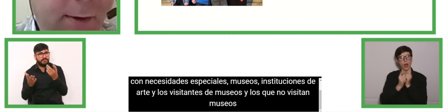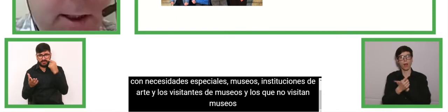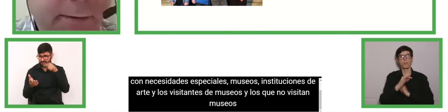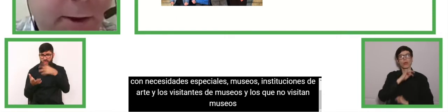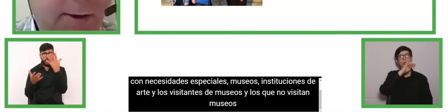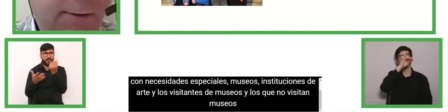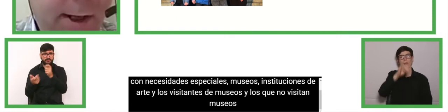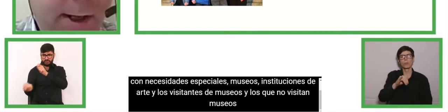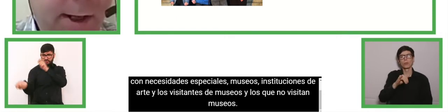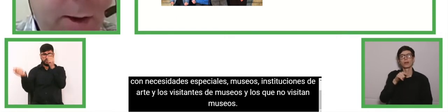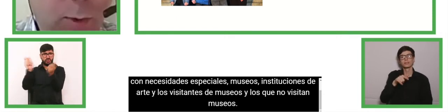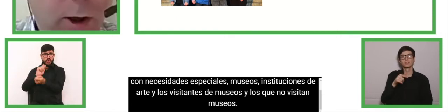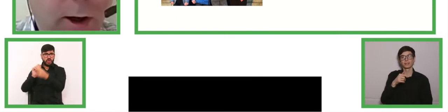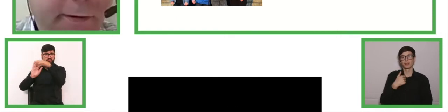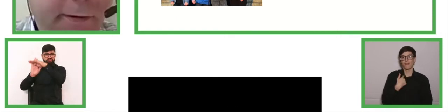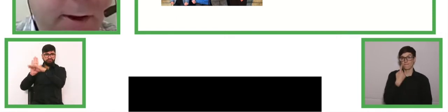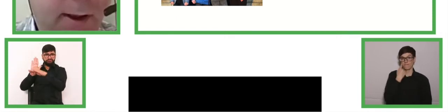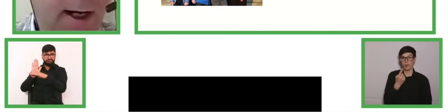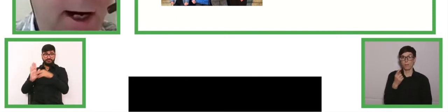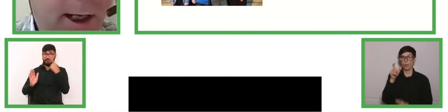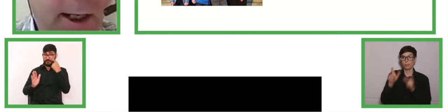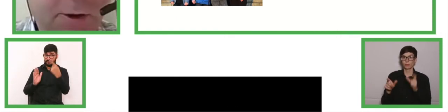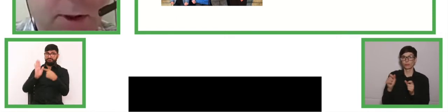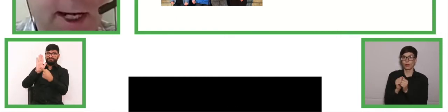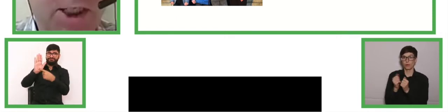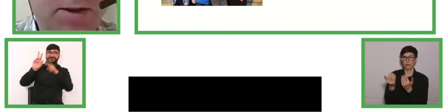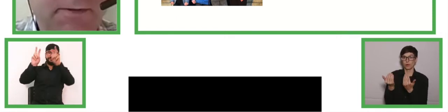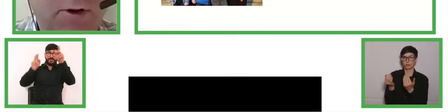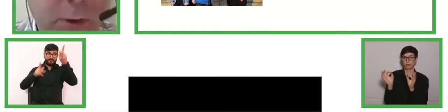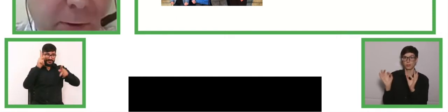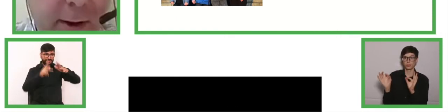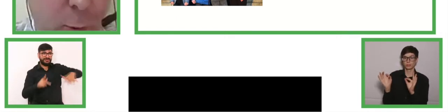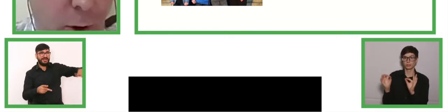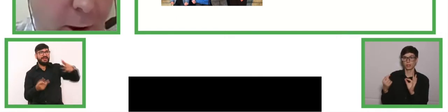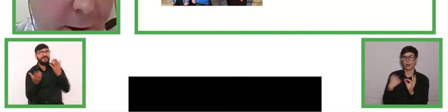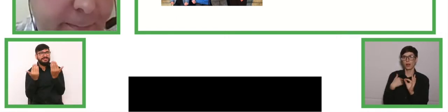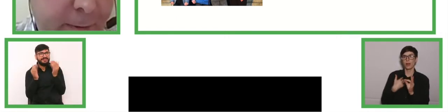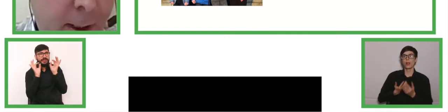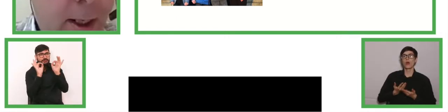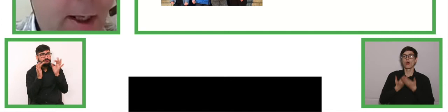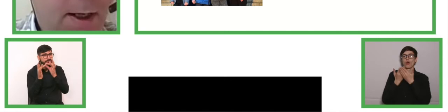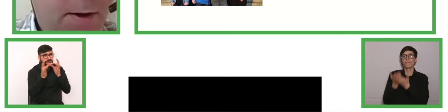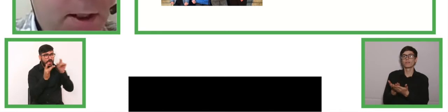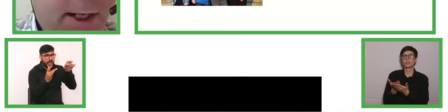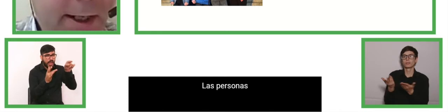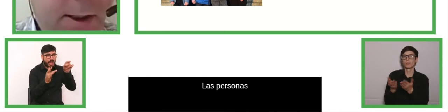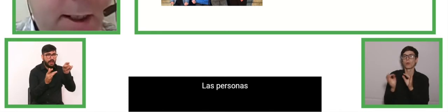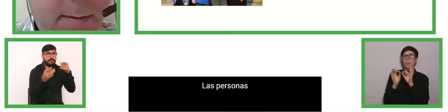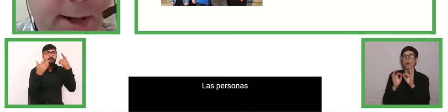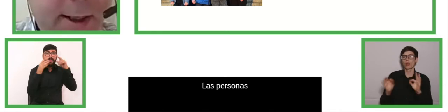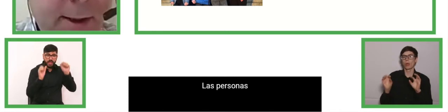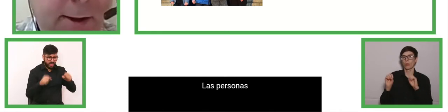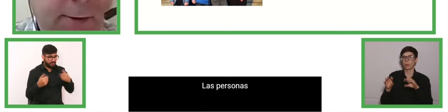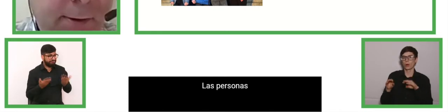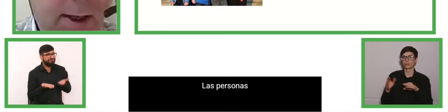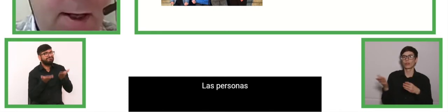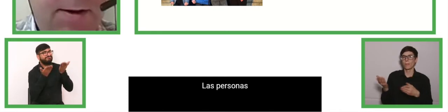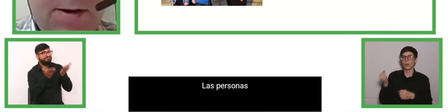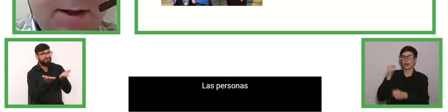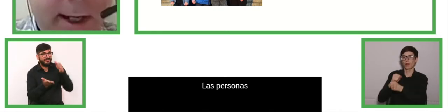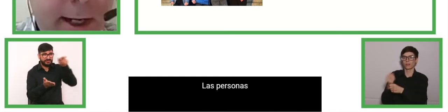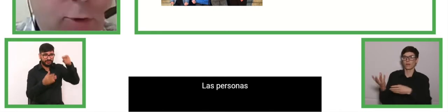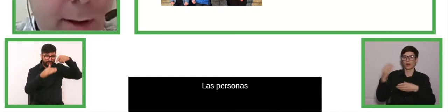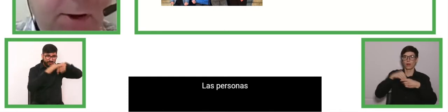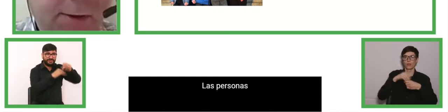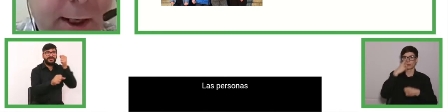our activities that we offer are education for museum work. The intended impact is that